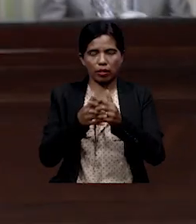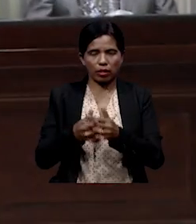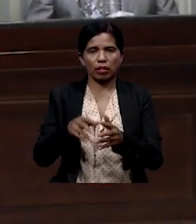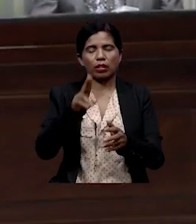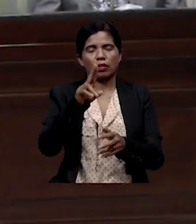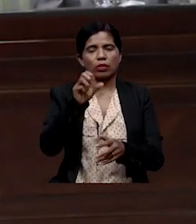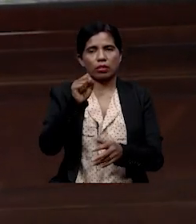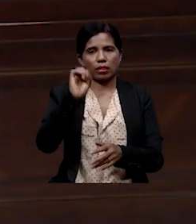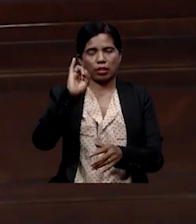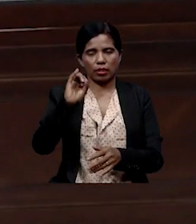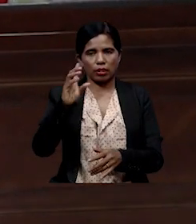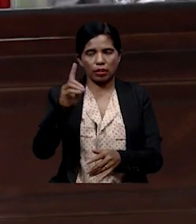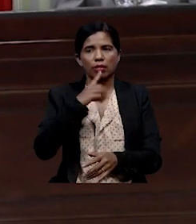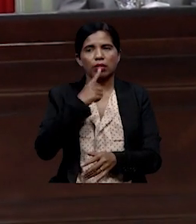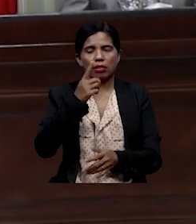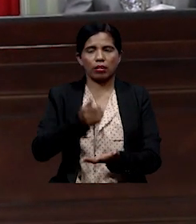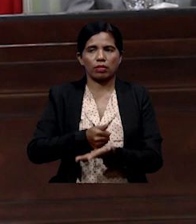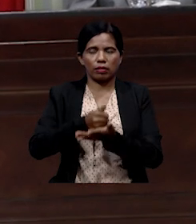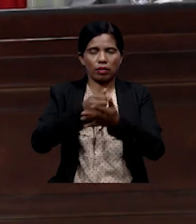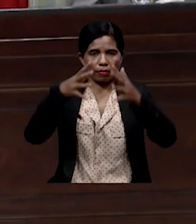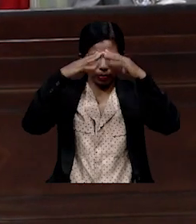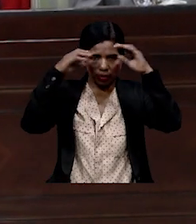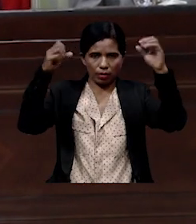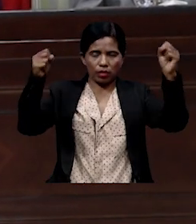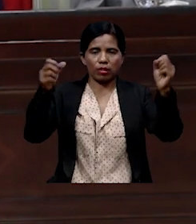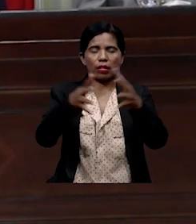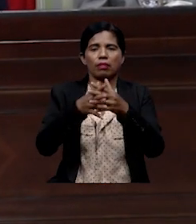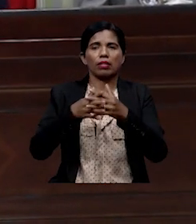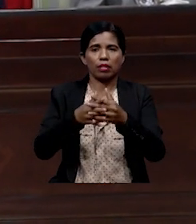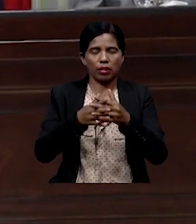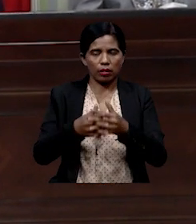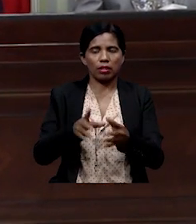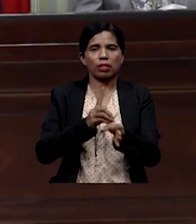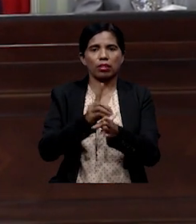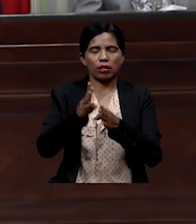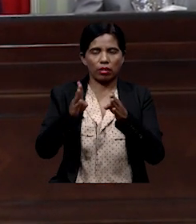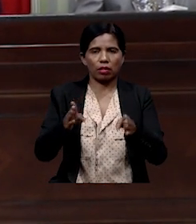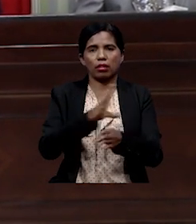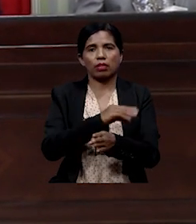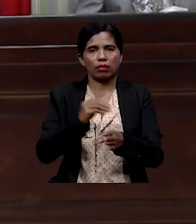no assistente especial ba presidente América, no diretor senior ba assunto